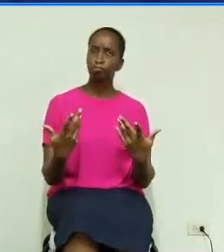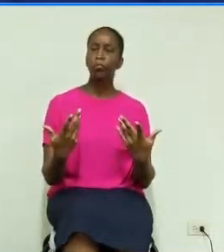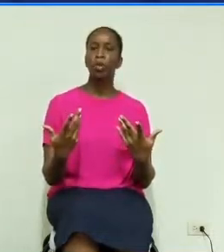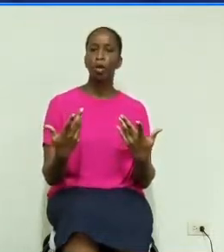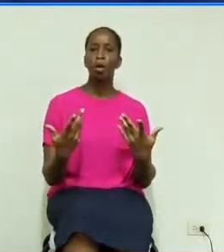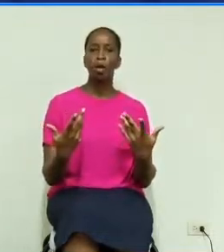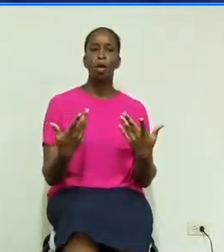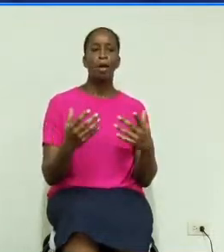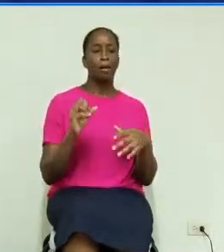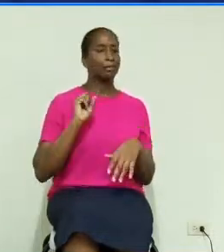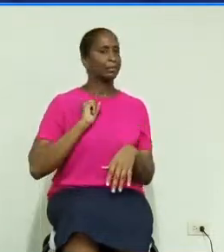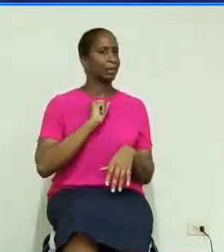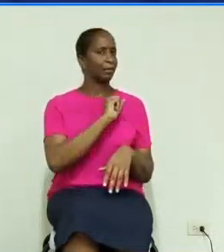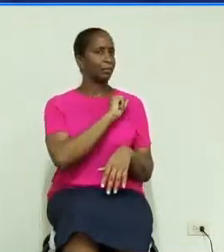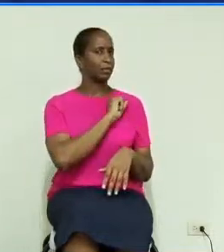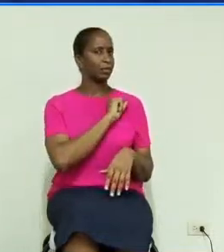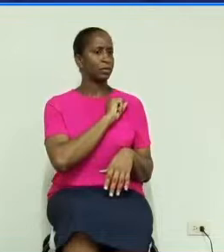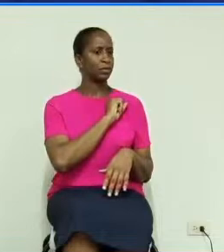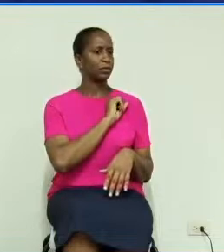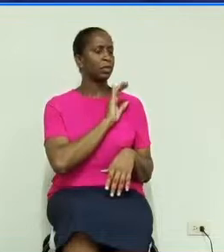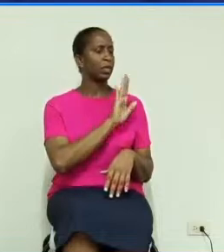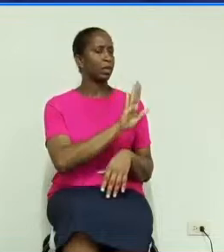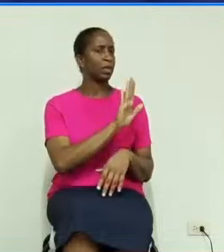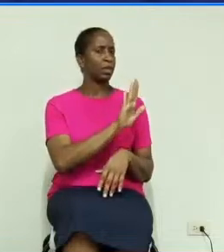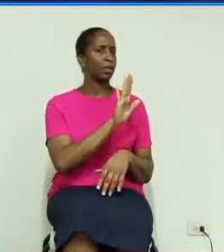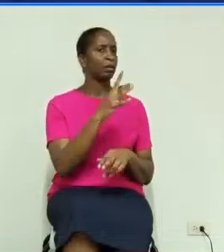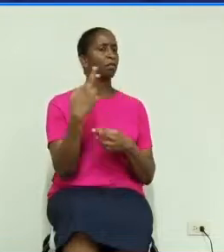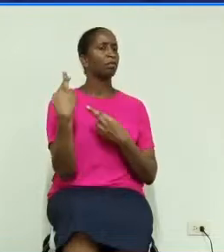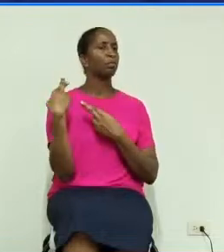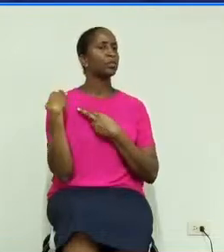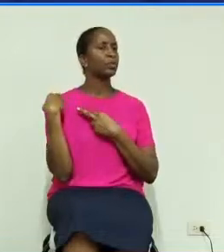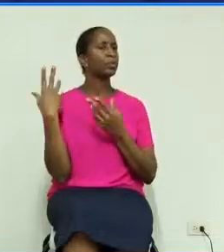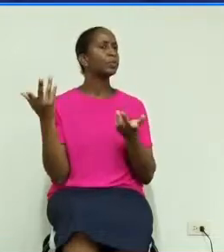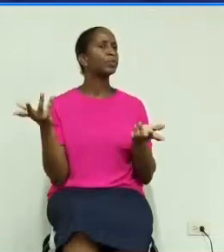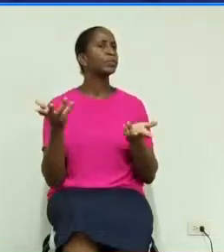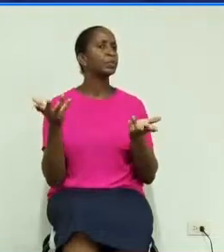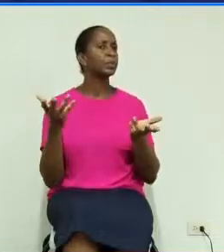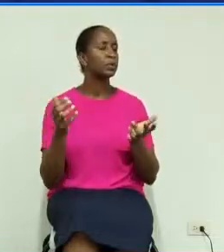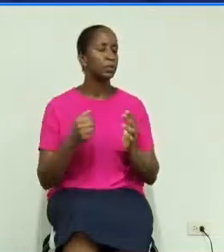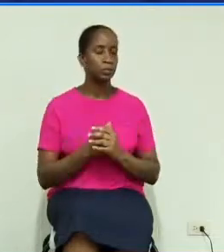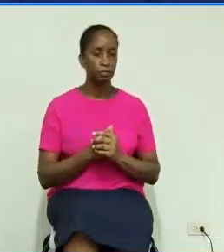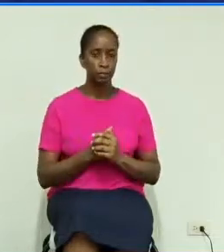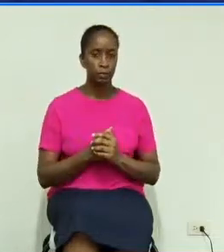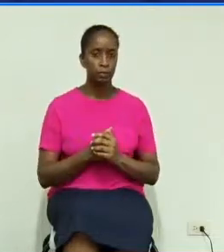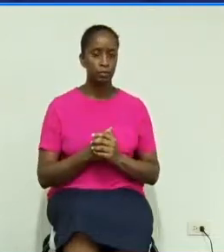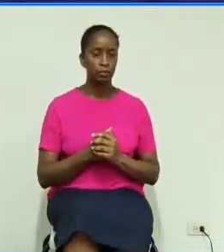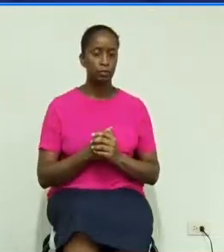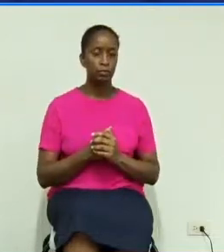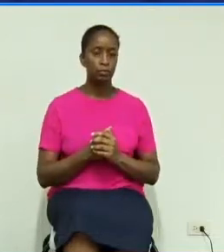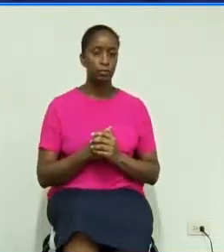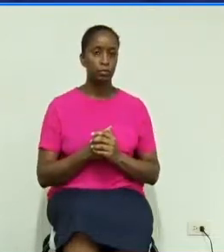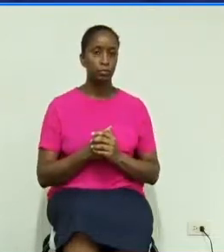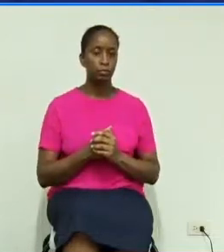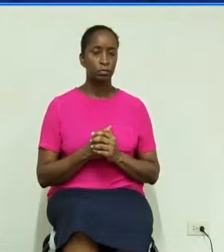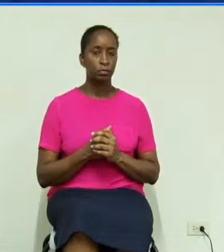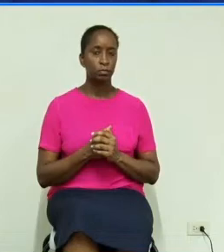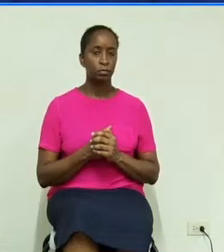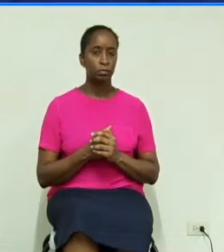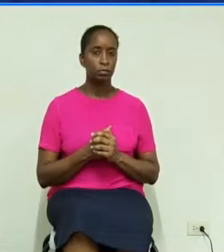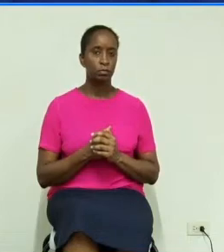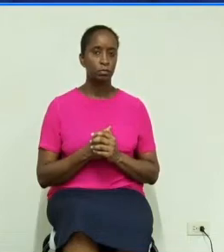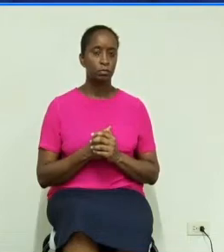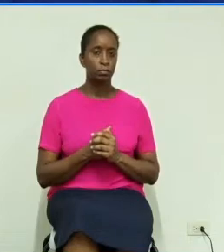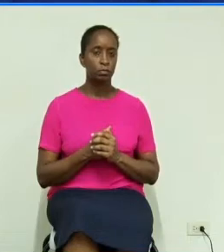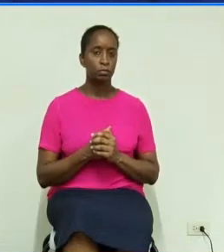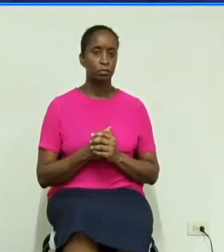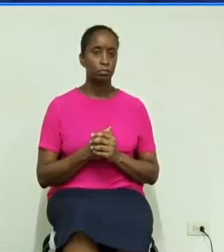the intended role of Senate, the deduction is that Senate was intended to provide an additional